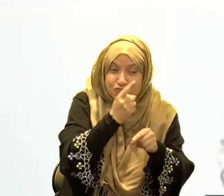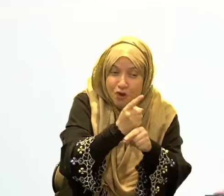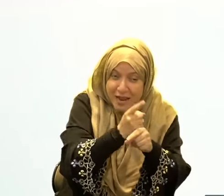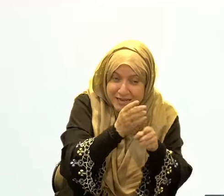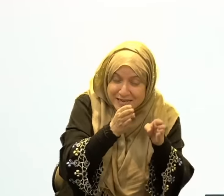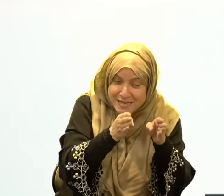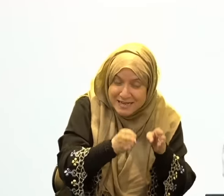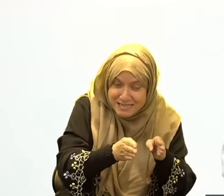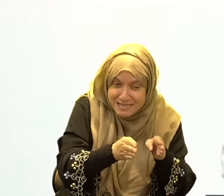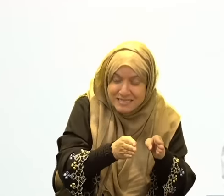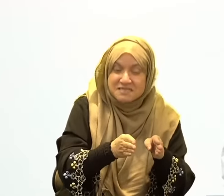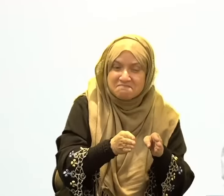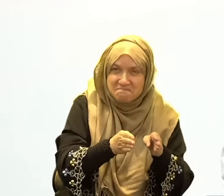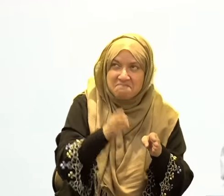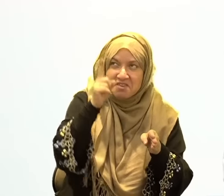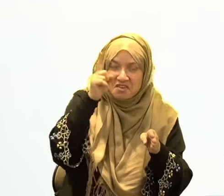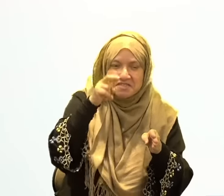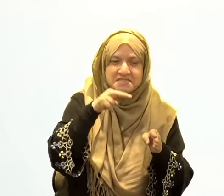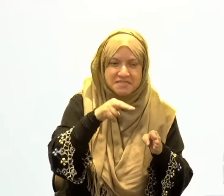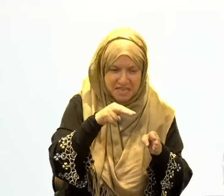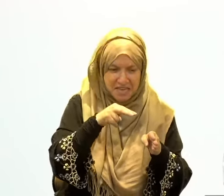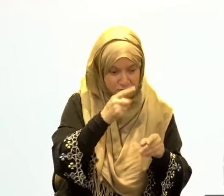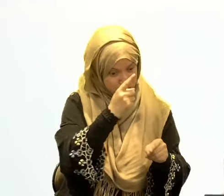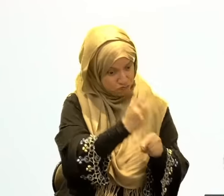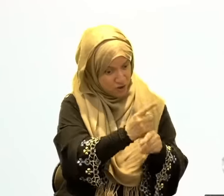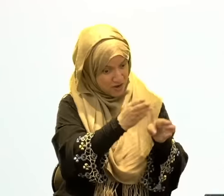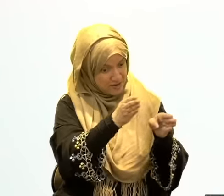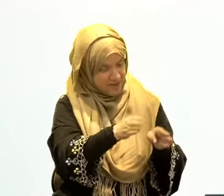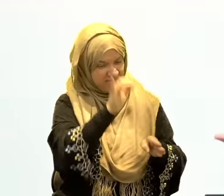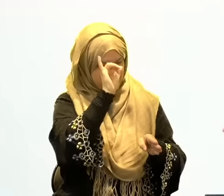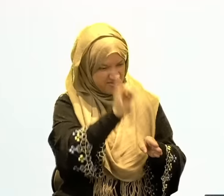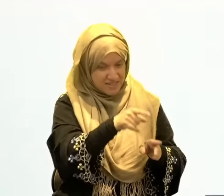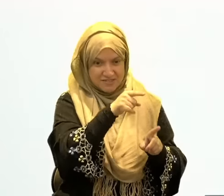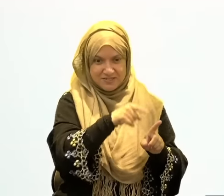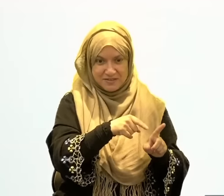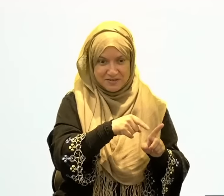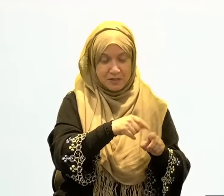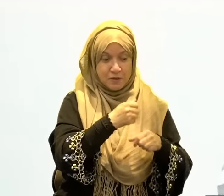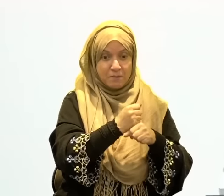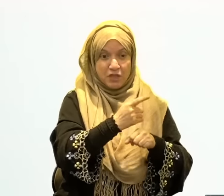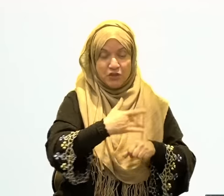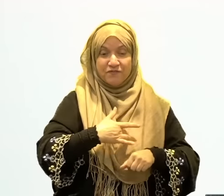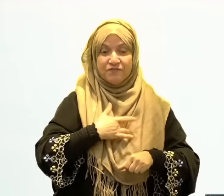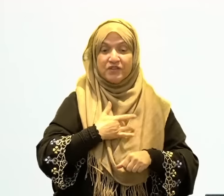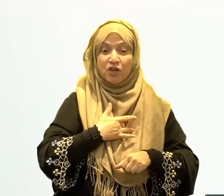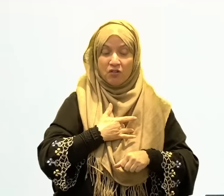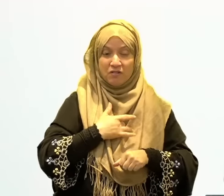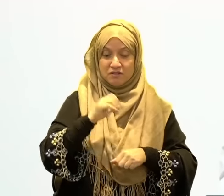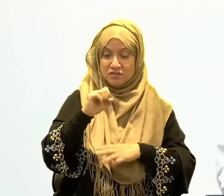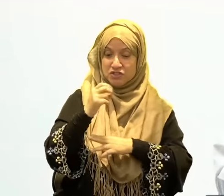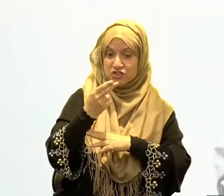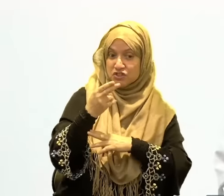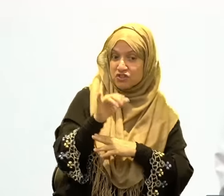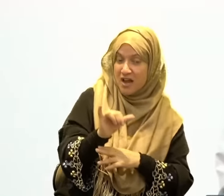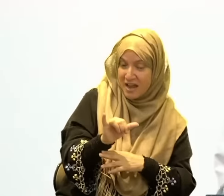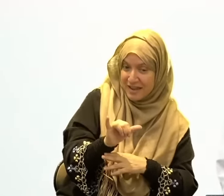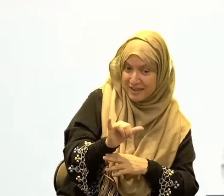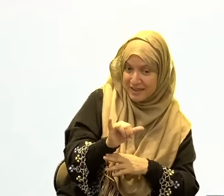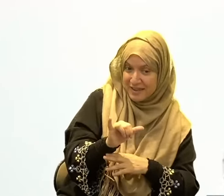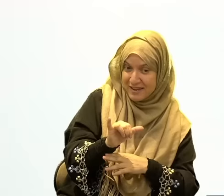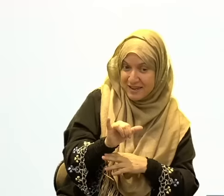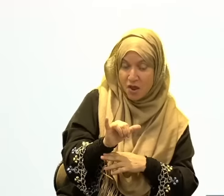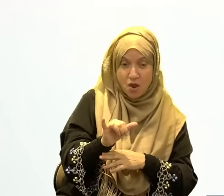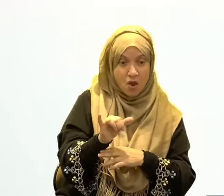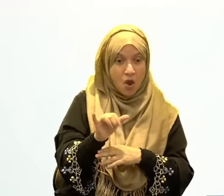presence of a stranger? And taqwa is mindfulness. It's mindfulness that has a certain bearing, but